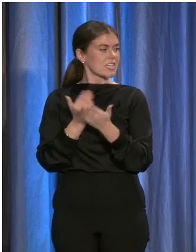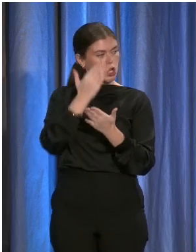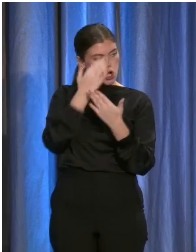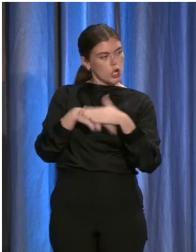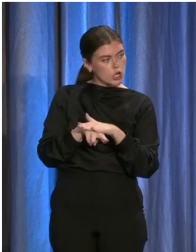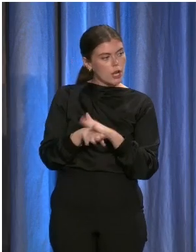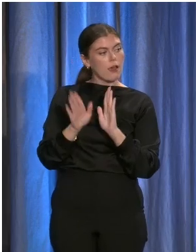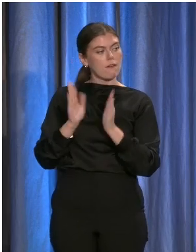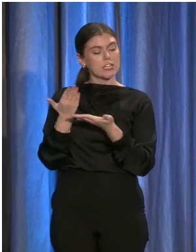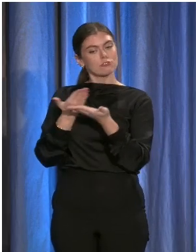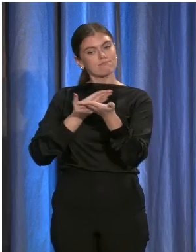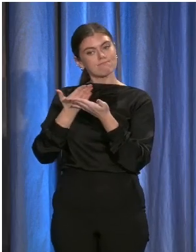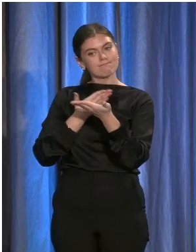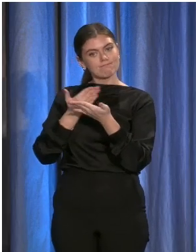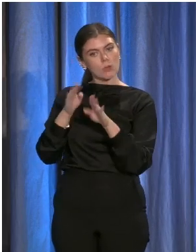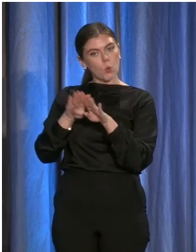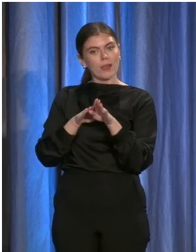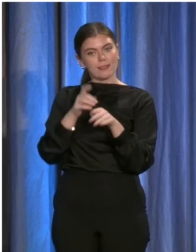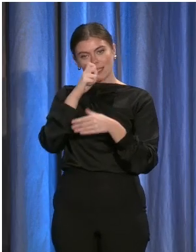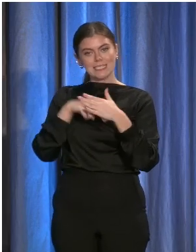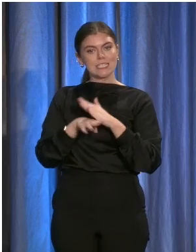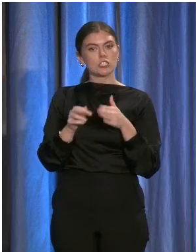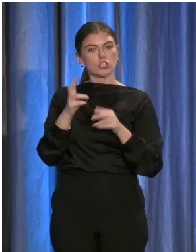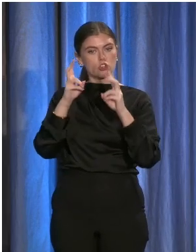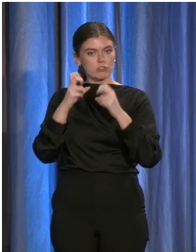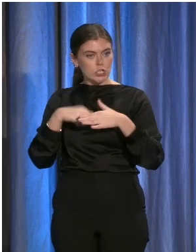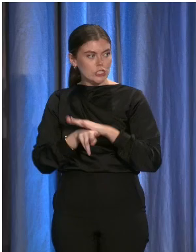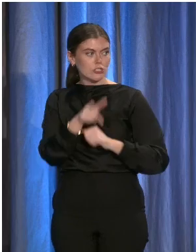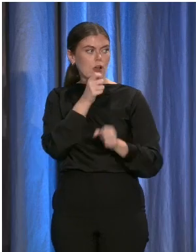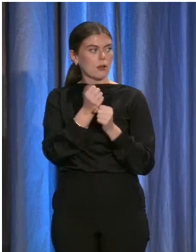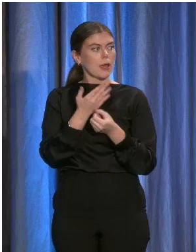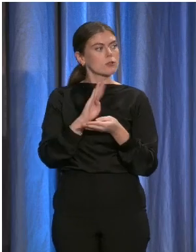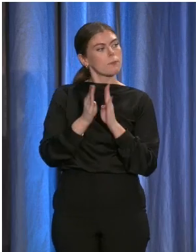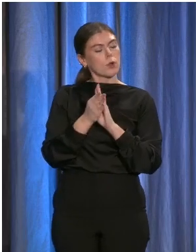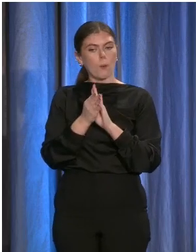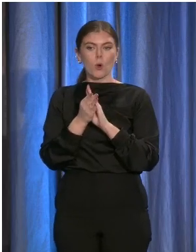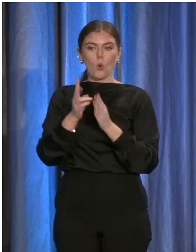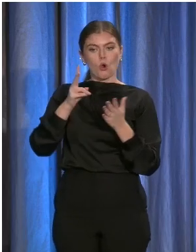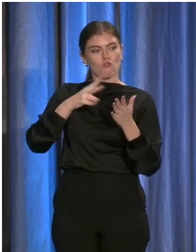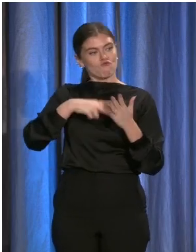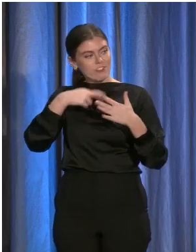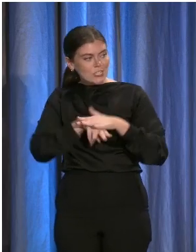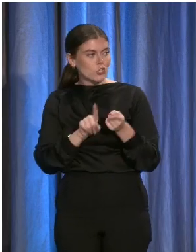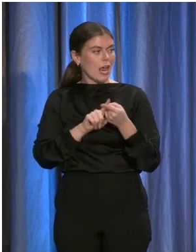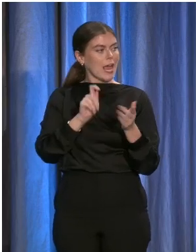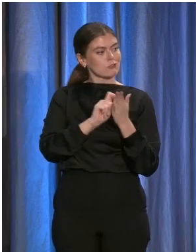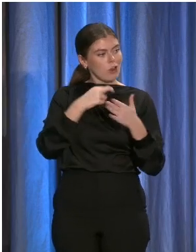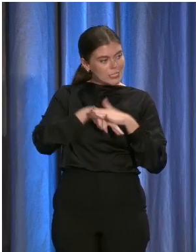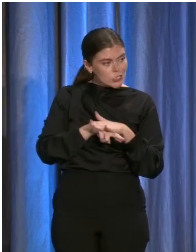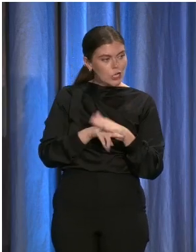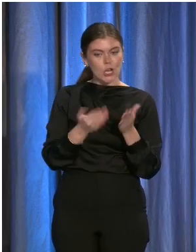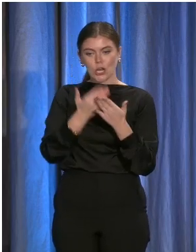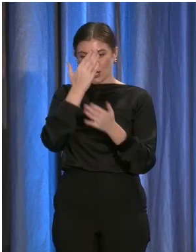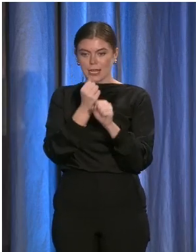to our teacher researchers about learning to become readers and writers, learning about real exciting concepts such